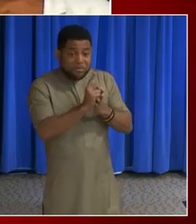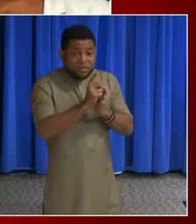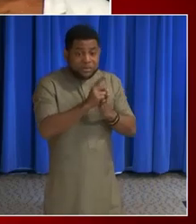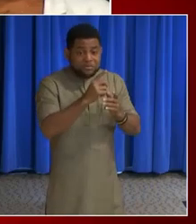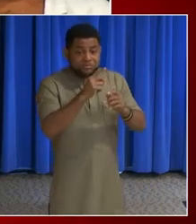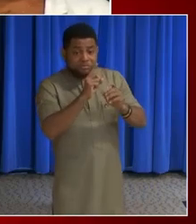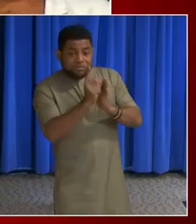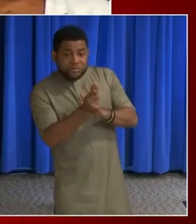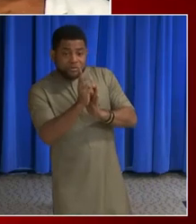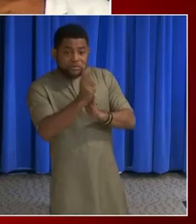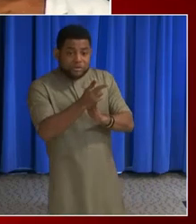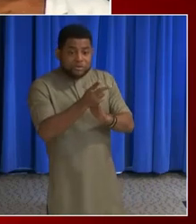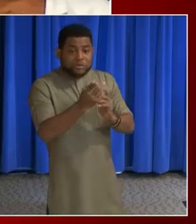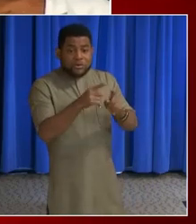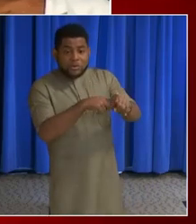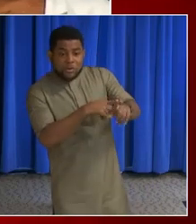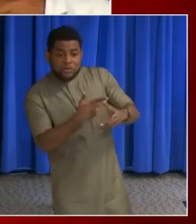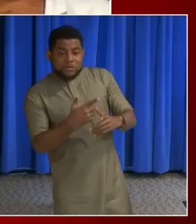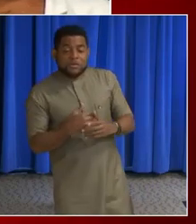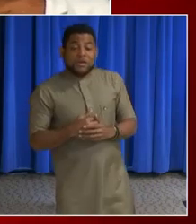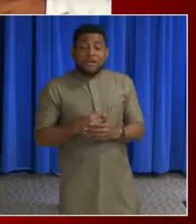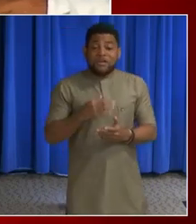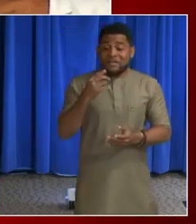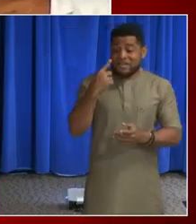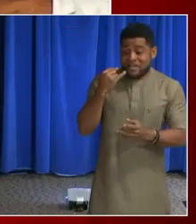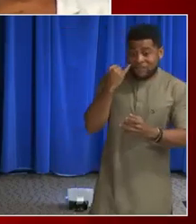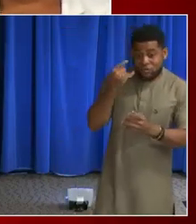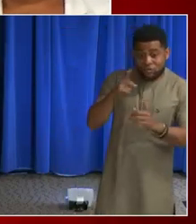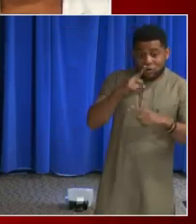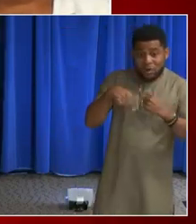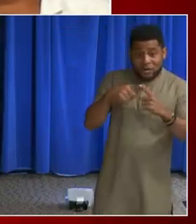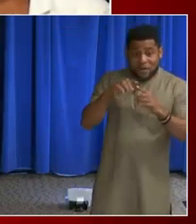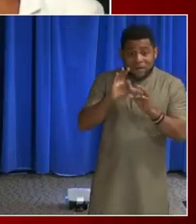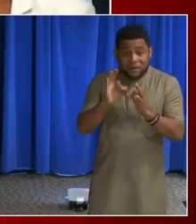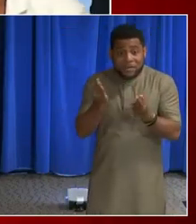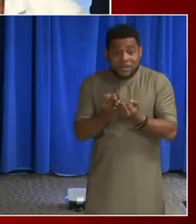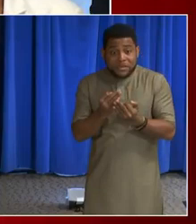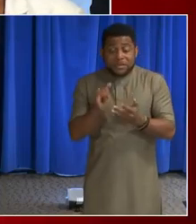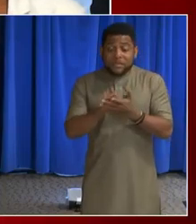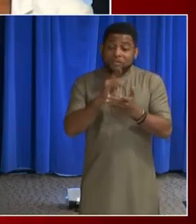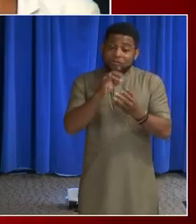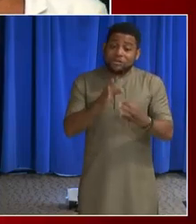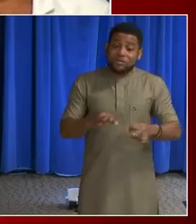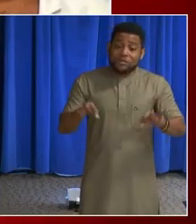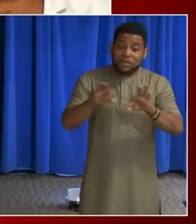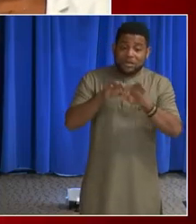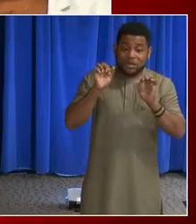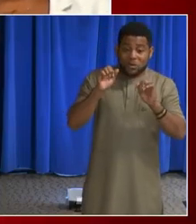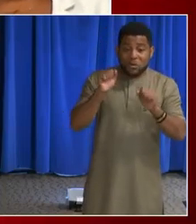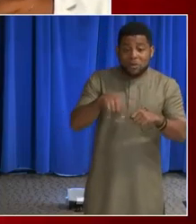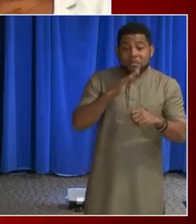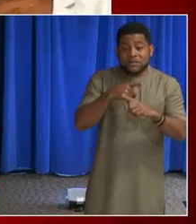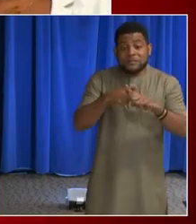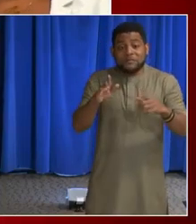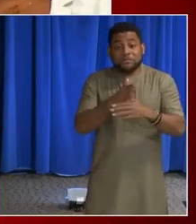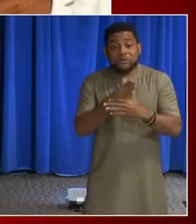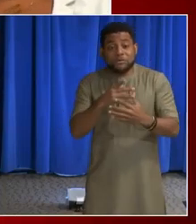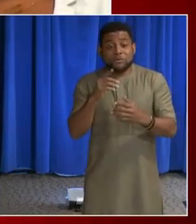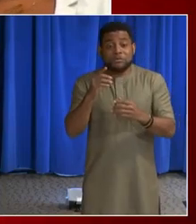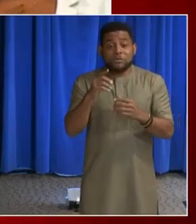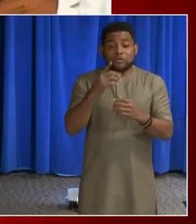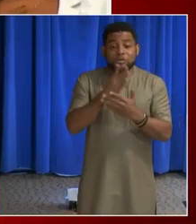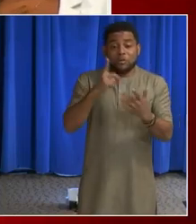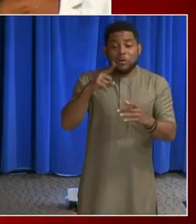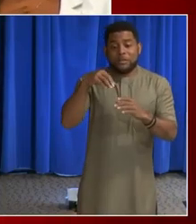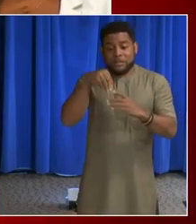Steph. If you're asking a family member, I'm sure, you know, like, that significant might mean different to somebody who's on the outside looking in. I mean,